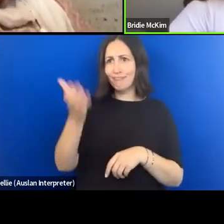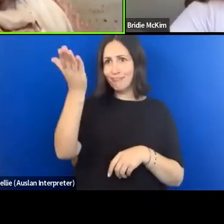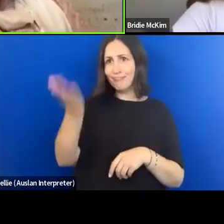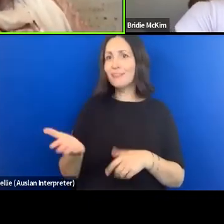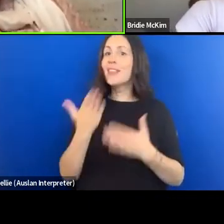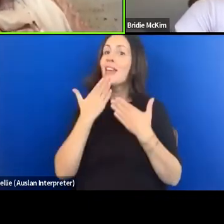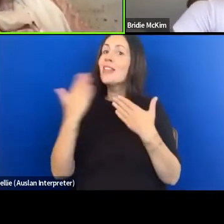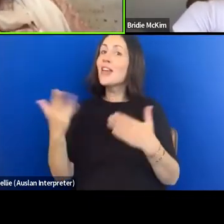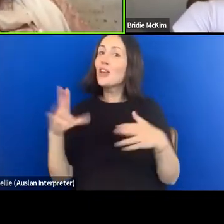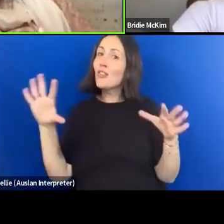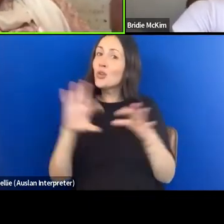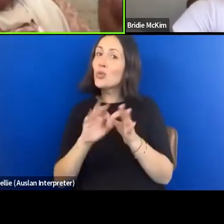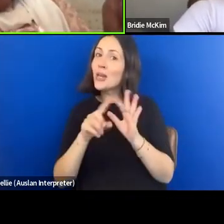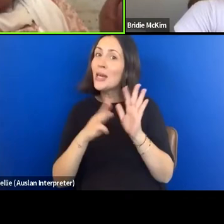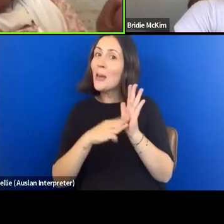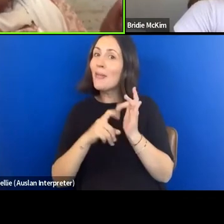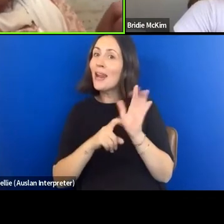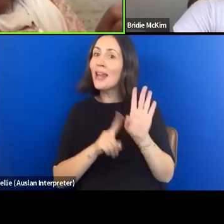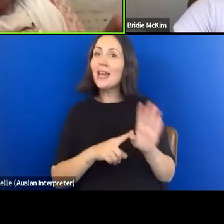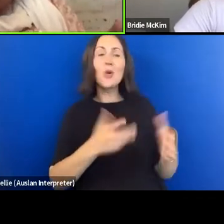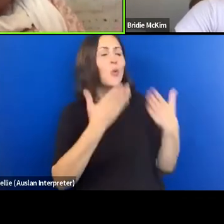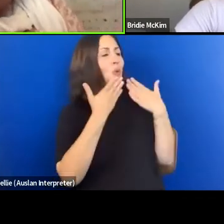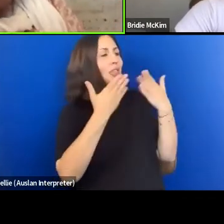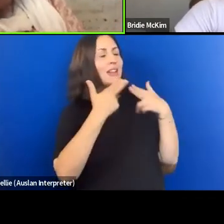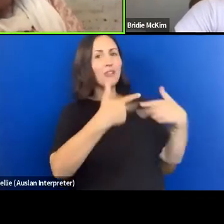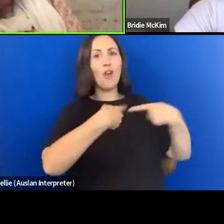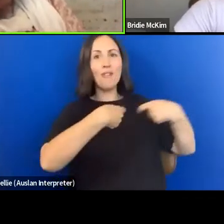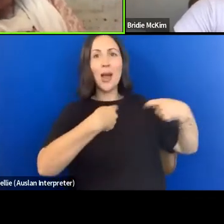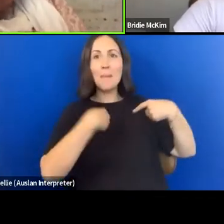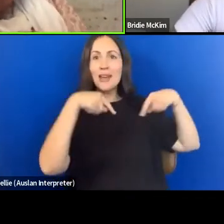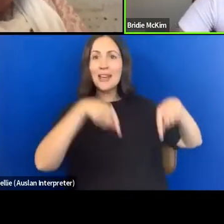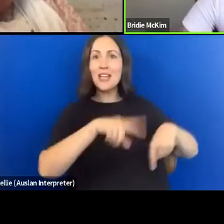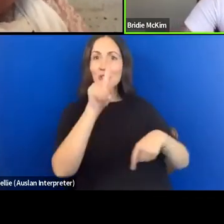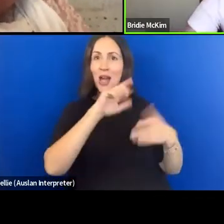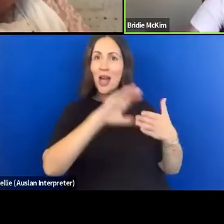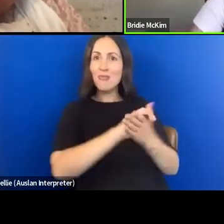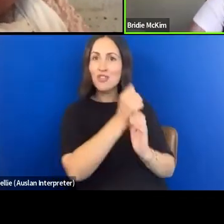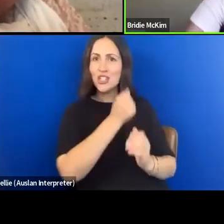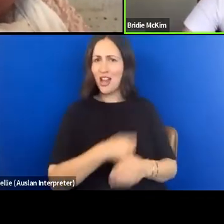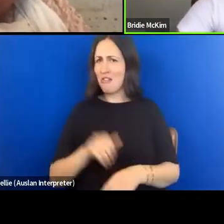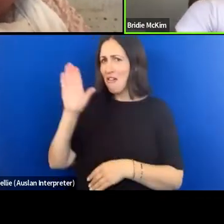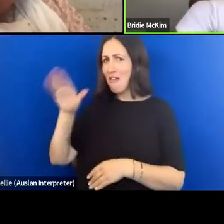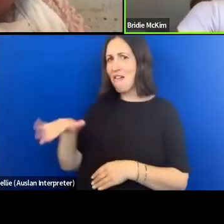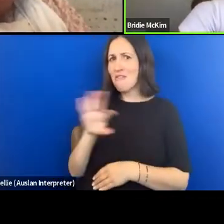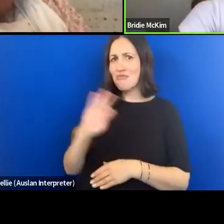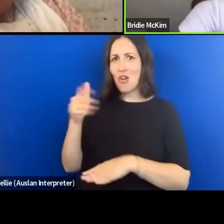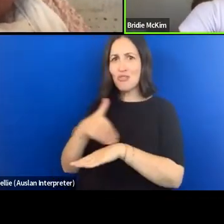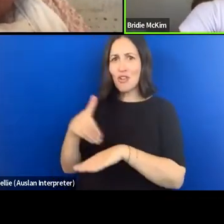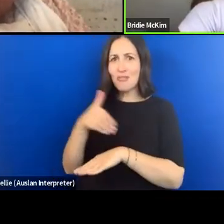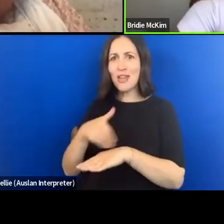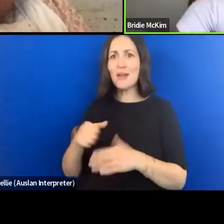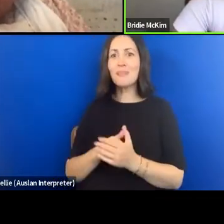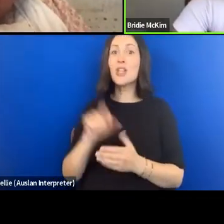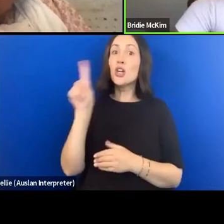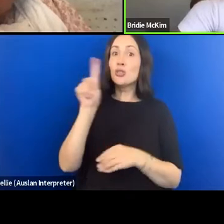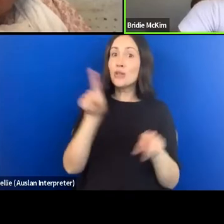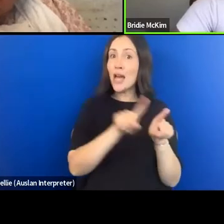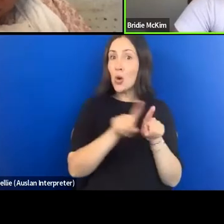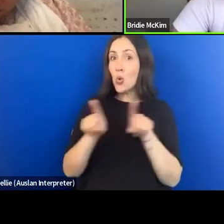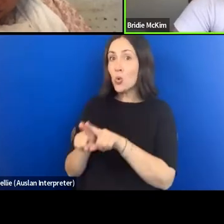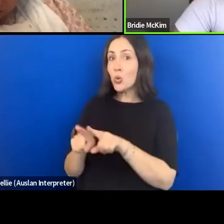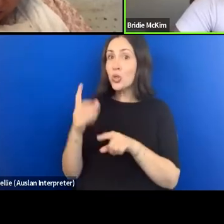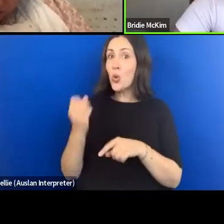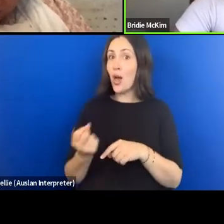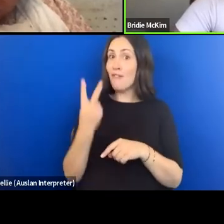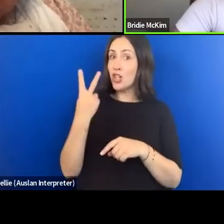Emily. Thanks, Bridie, for having me. I really appreciate it. Oh, no worries. And today we are also being joined by